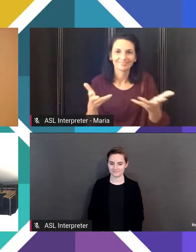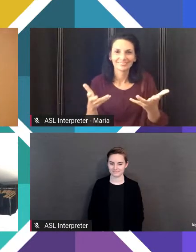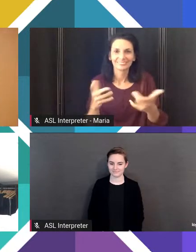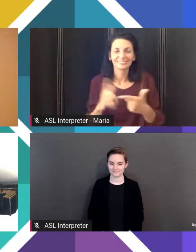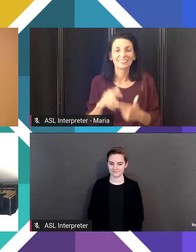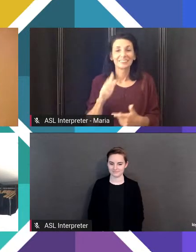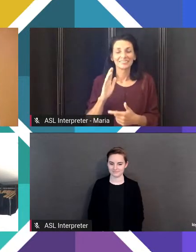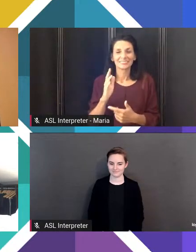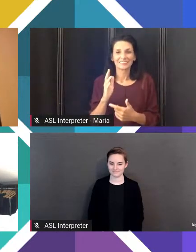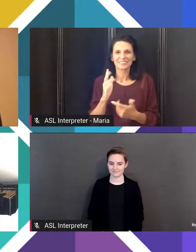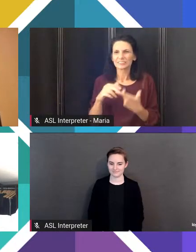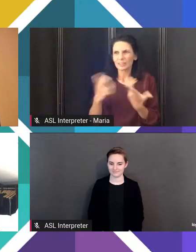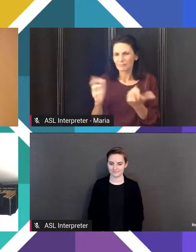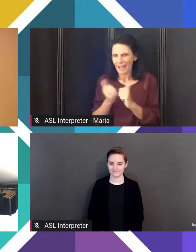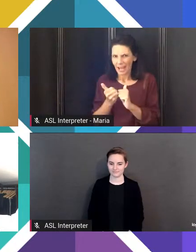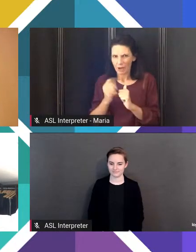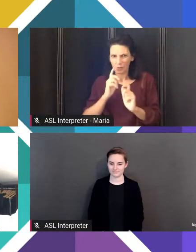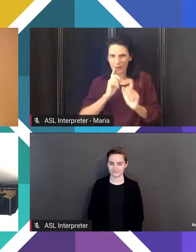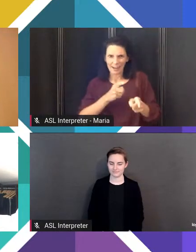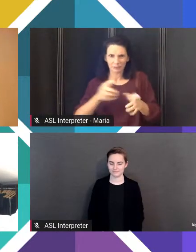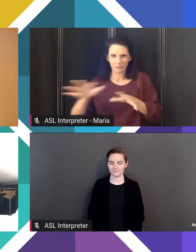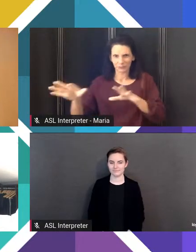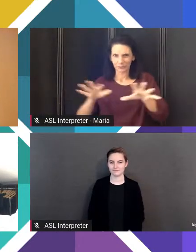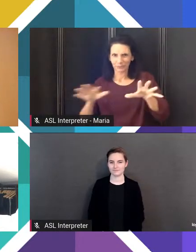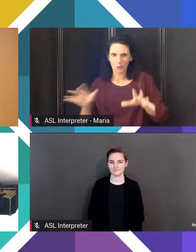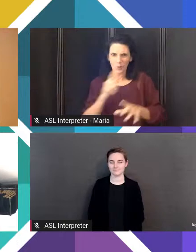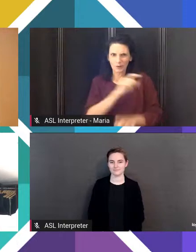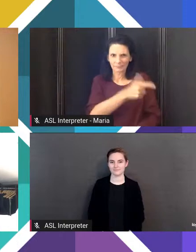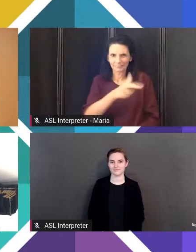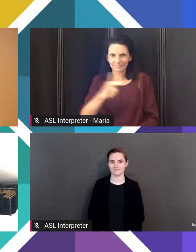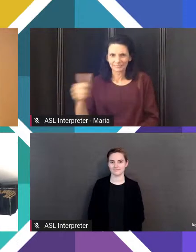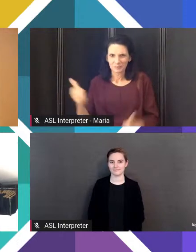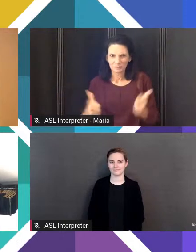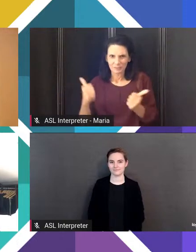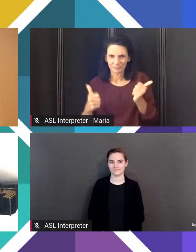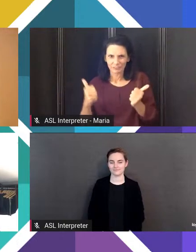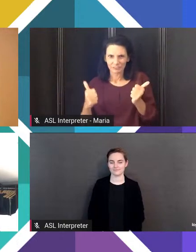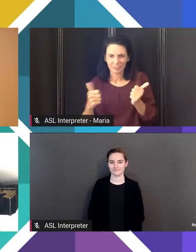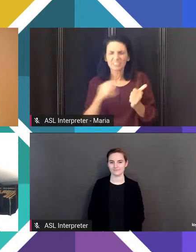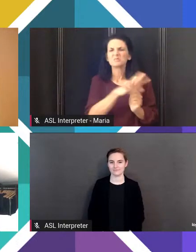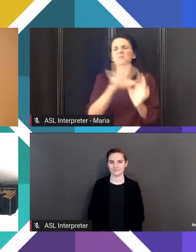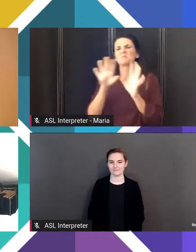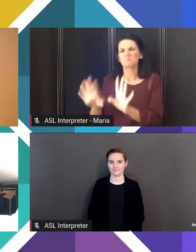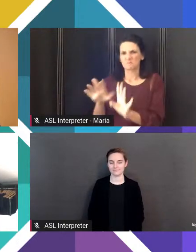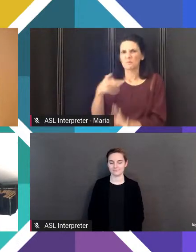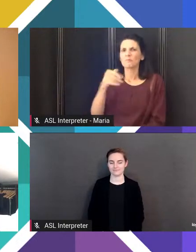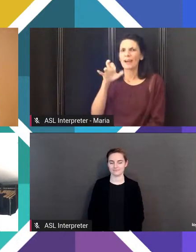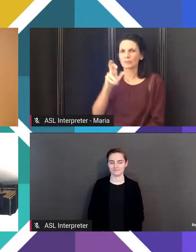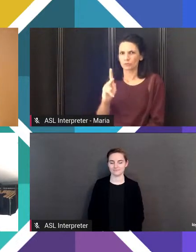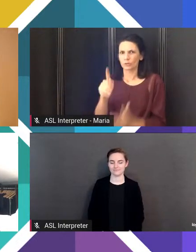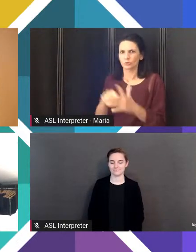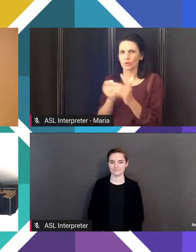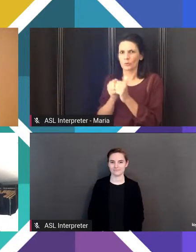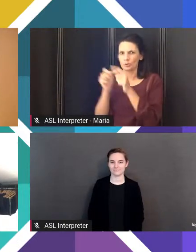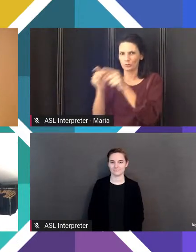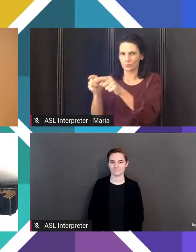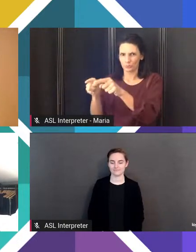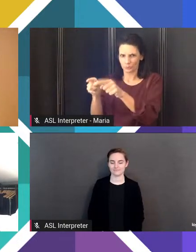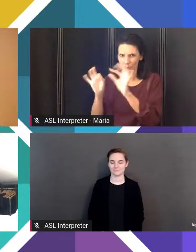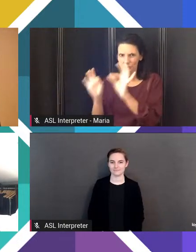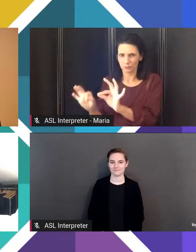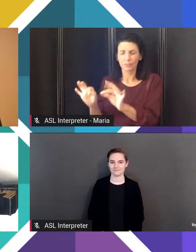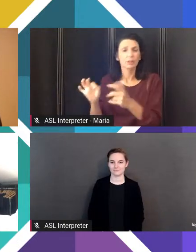do? So let's, Patrick, let's start with you because you have Sulinette's art behind you. And I would say no one should